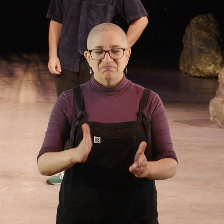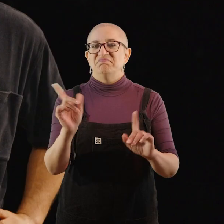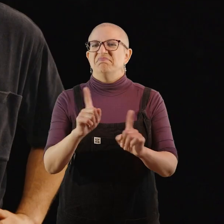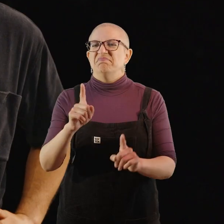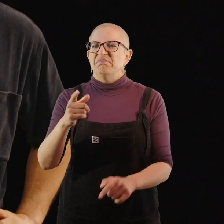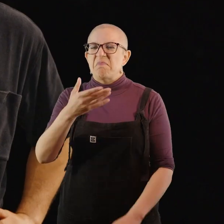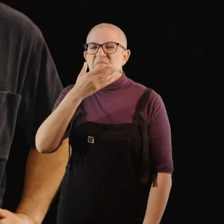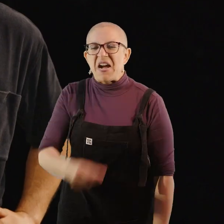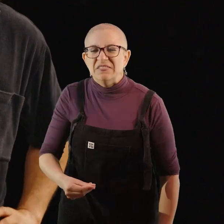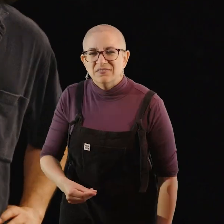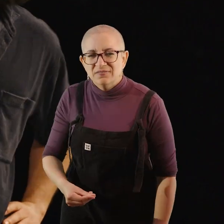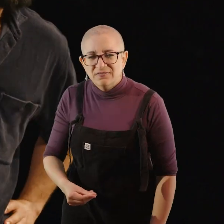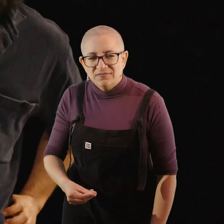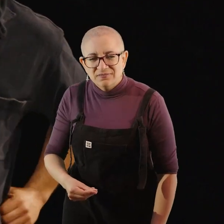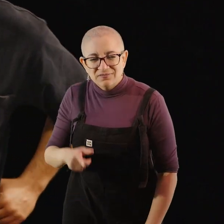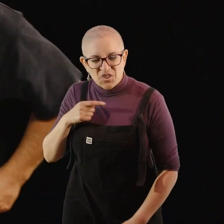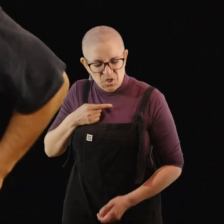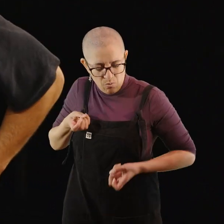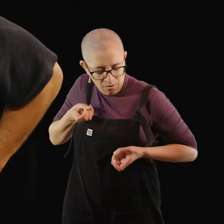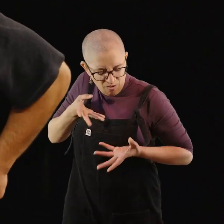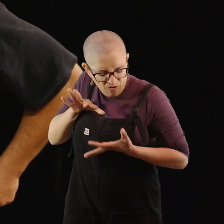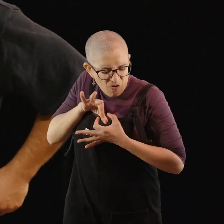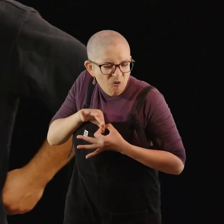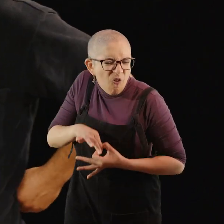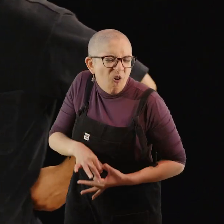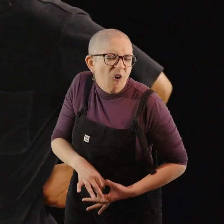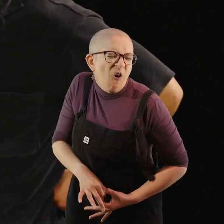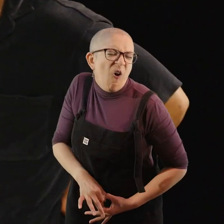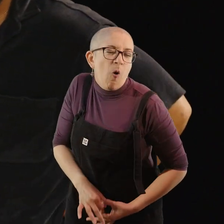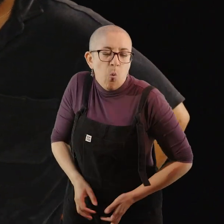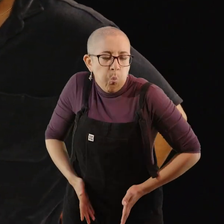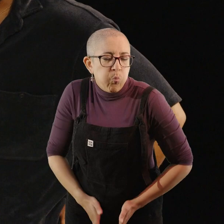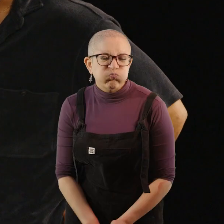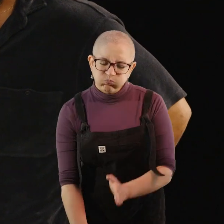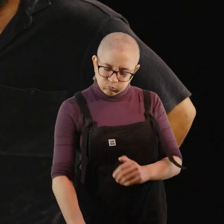For thy undaunted metal should compose nothing but males.